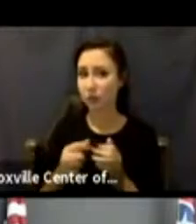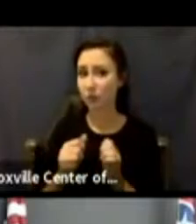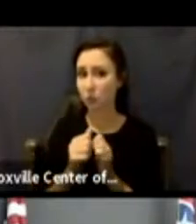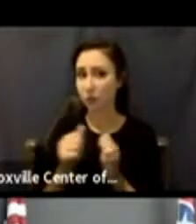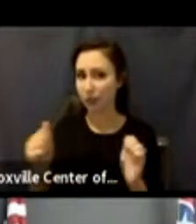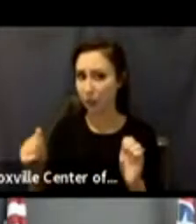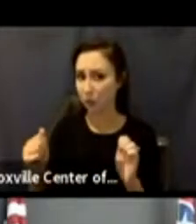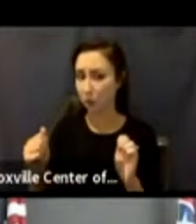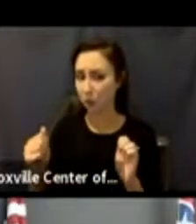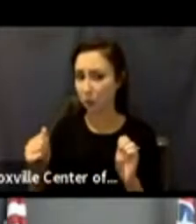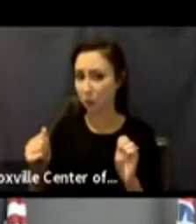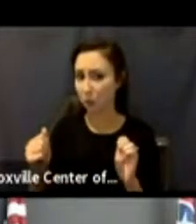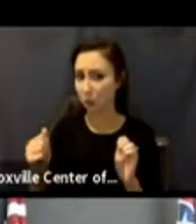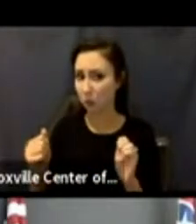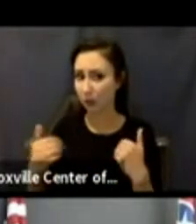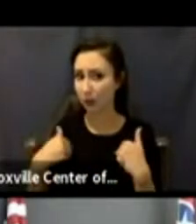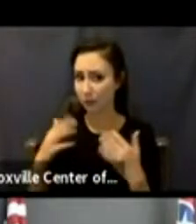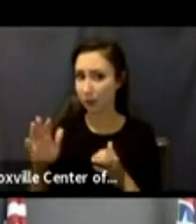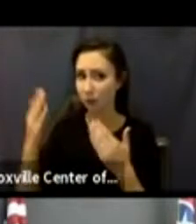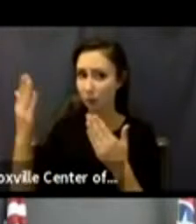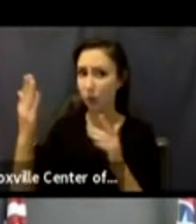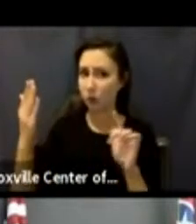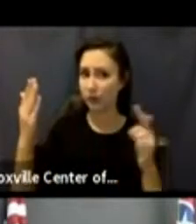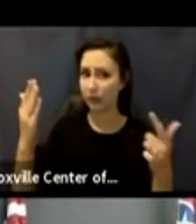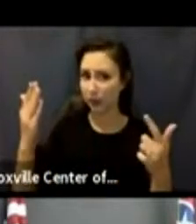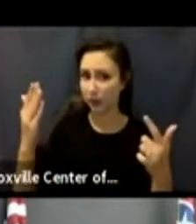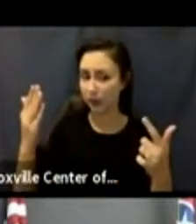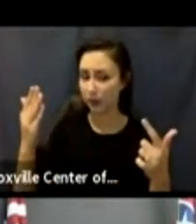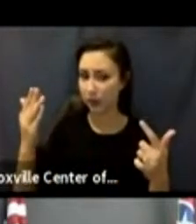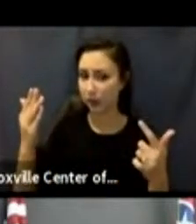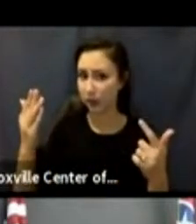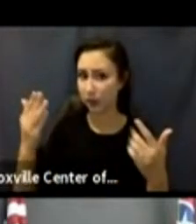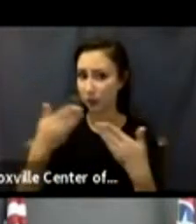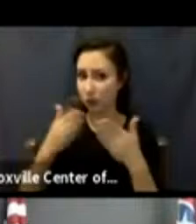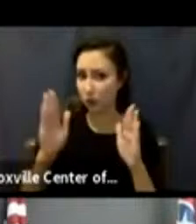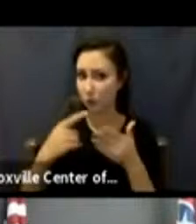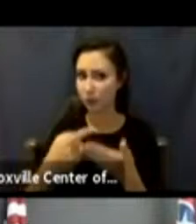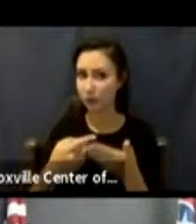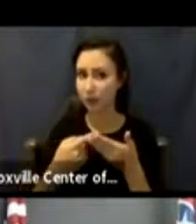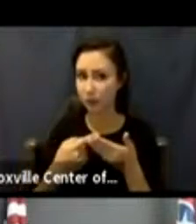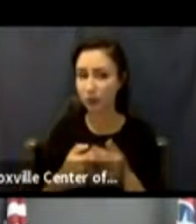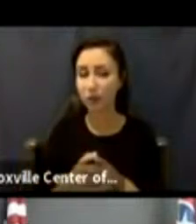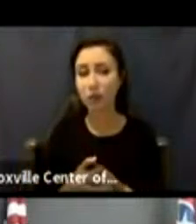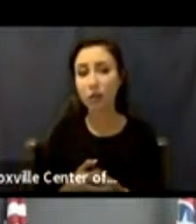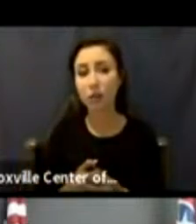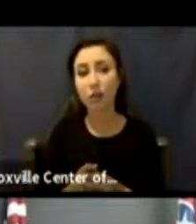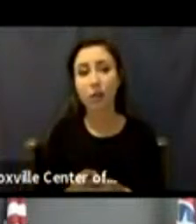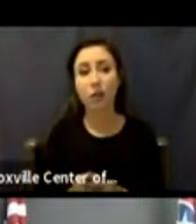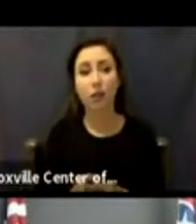with a motion and a second to then open discussion?